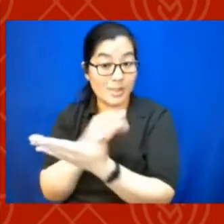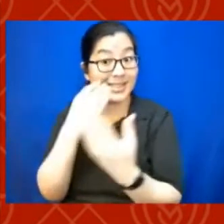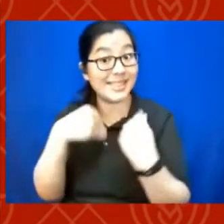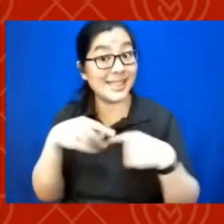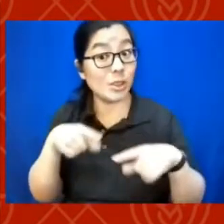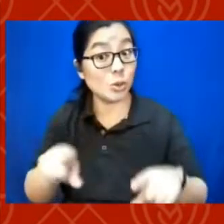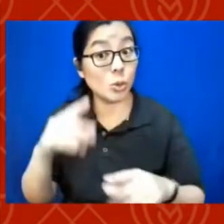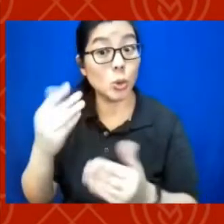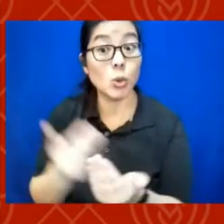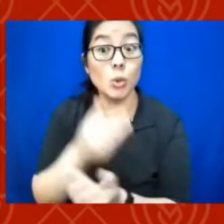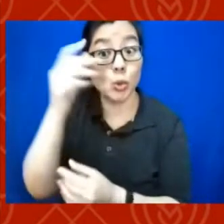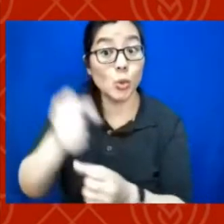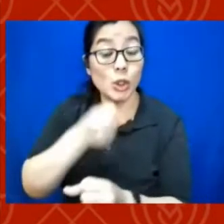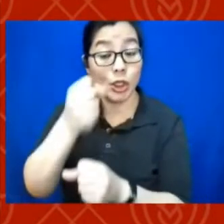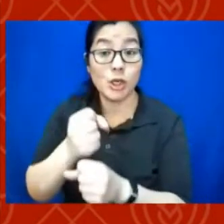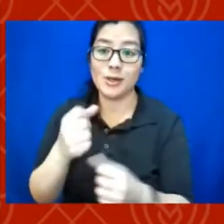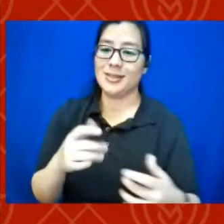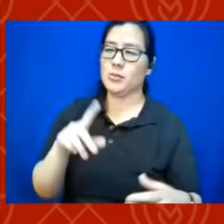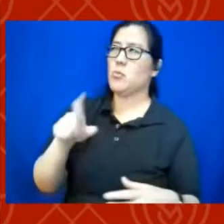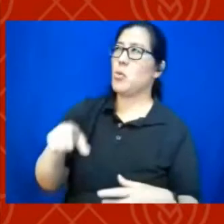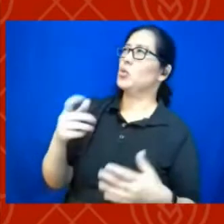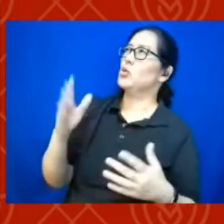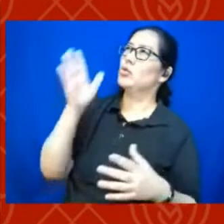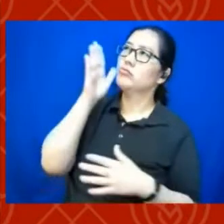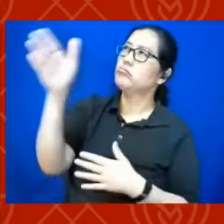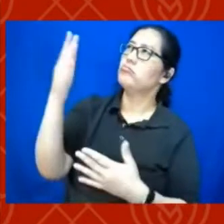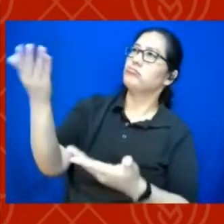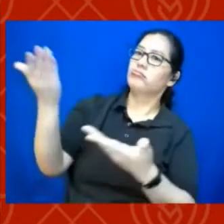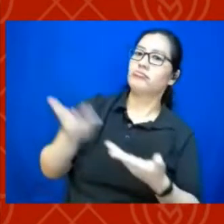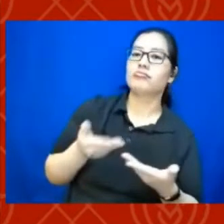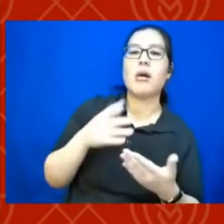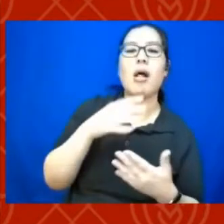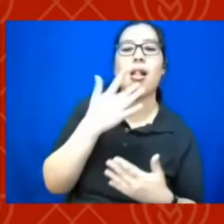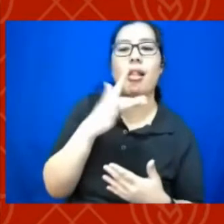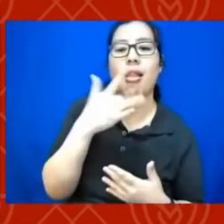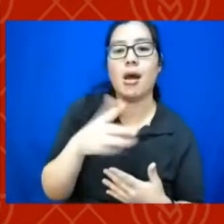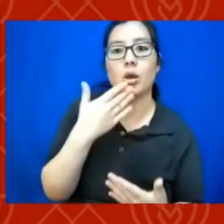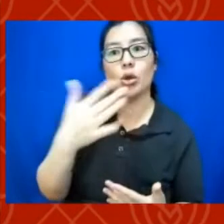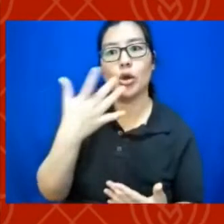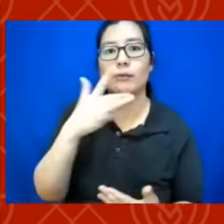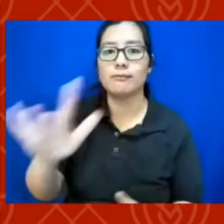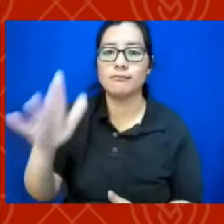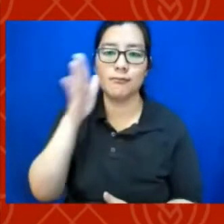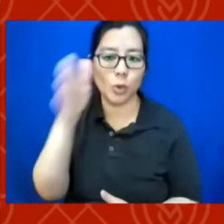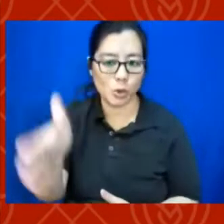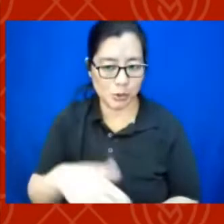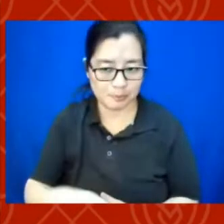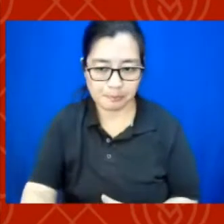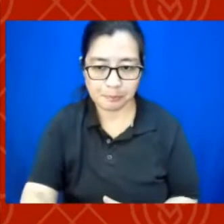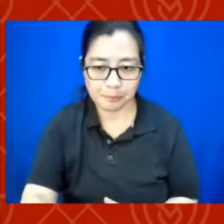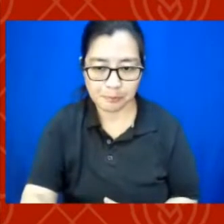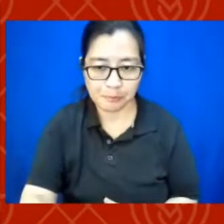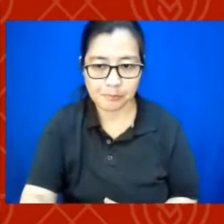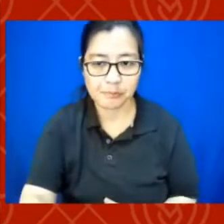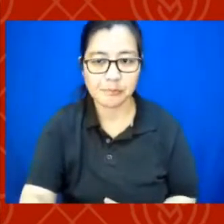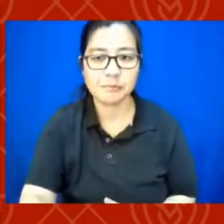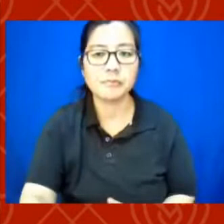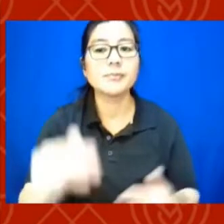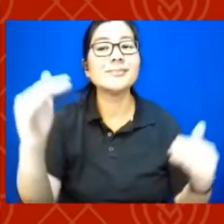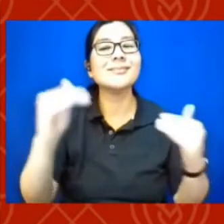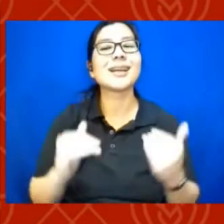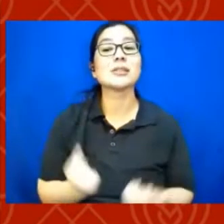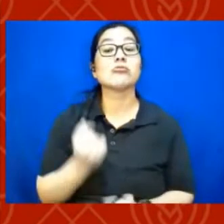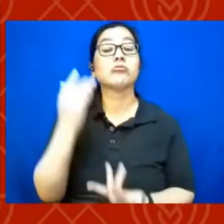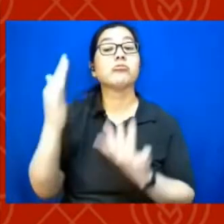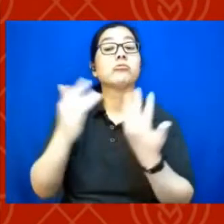wealth and good fortune. Next up, we have steamed fish, or yu,